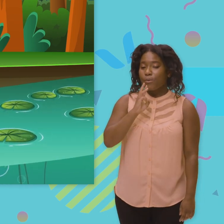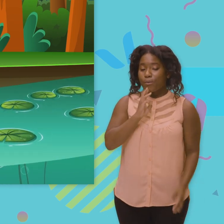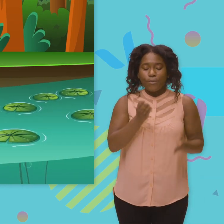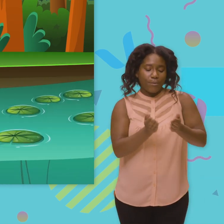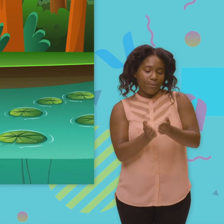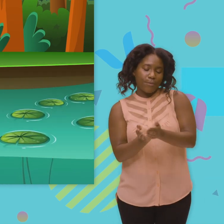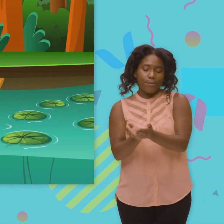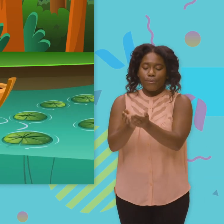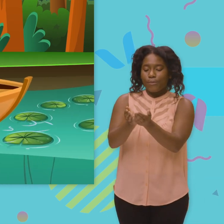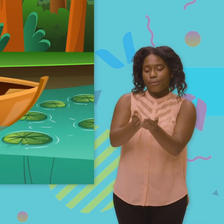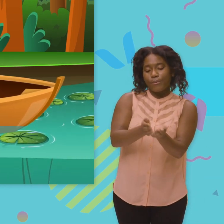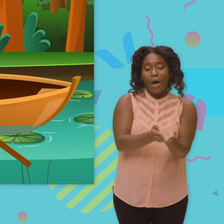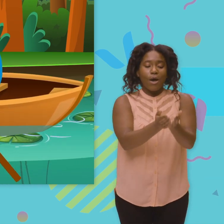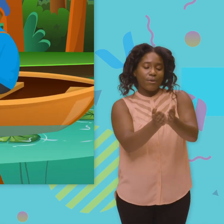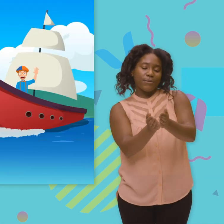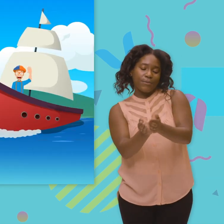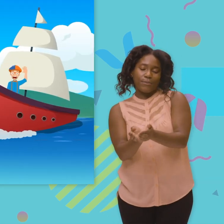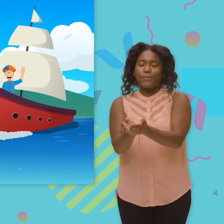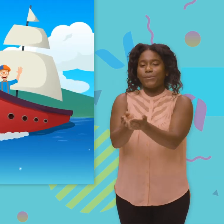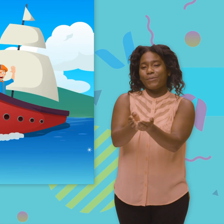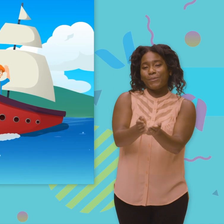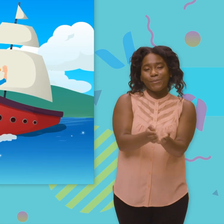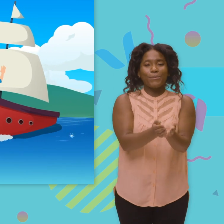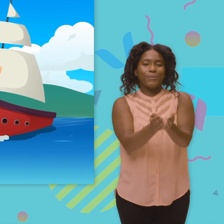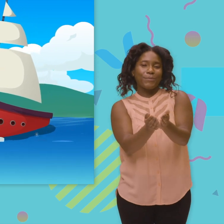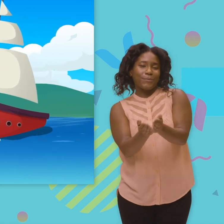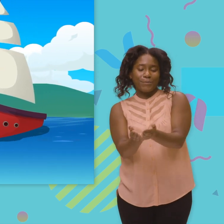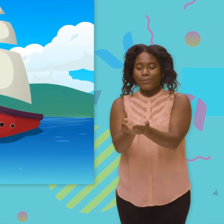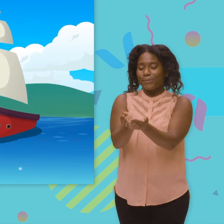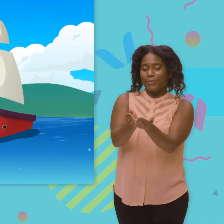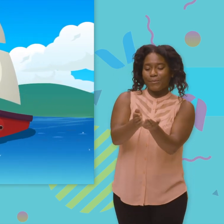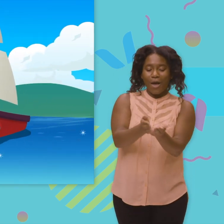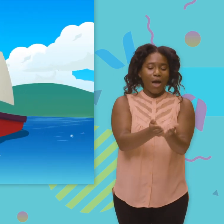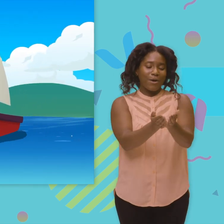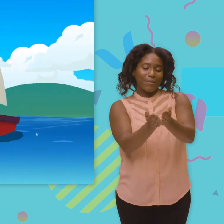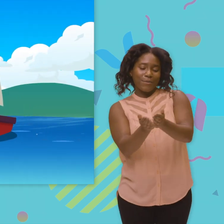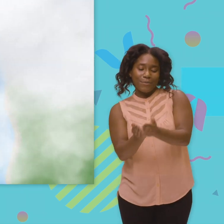Floating down the river, sailing on the sea.